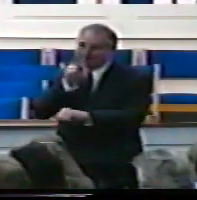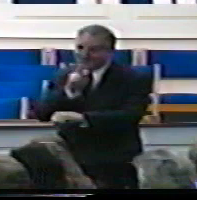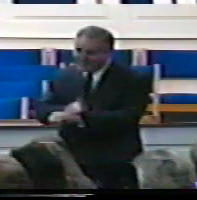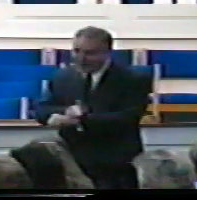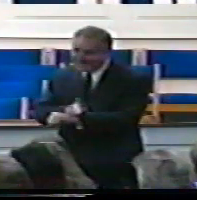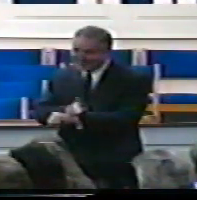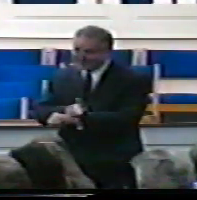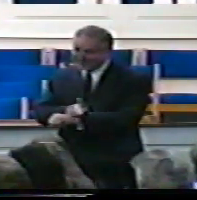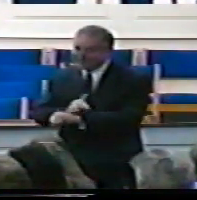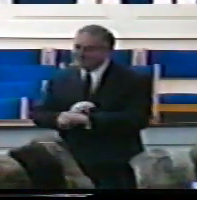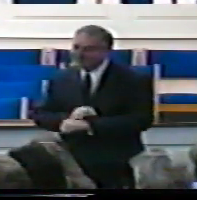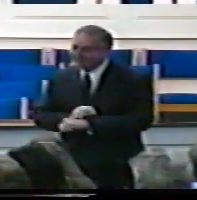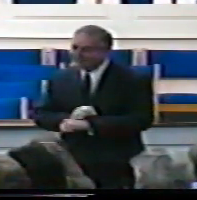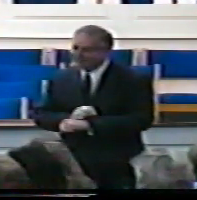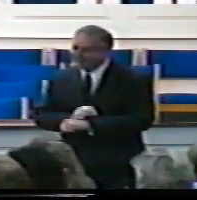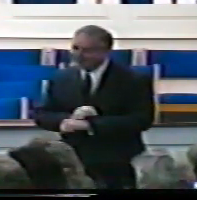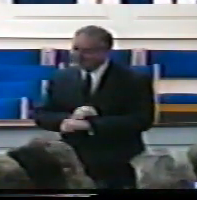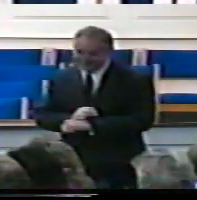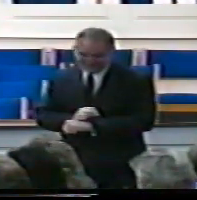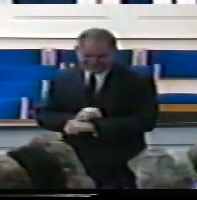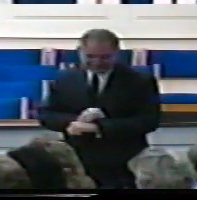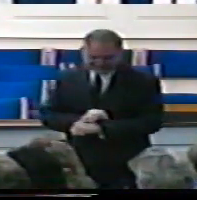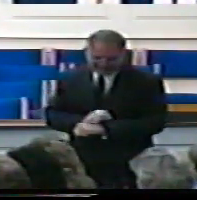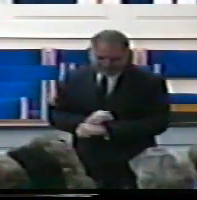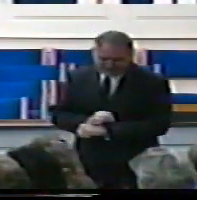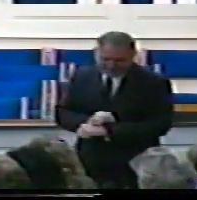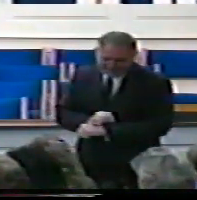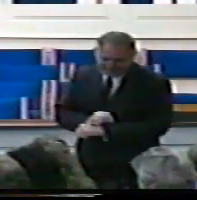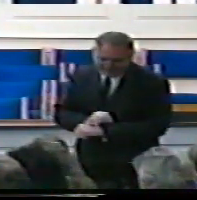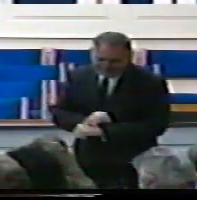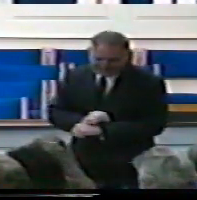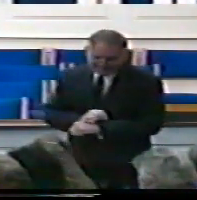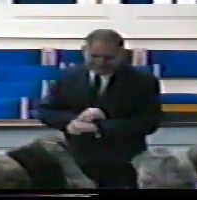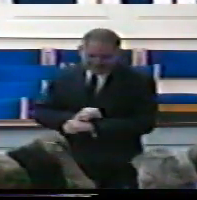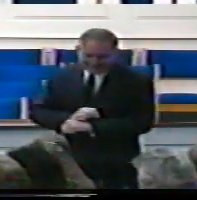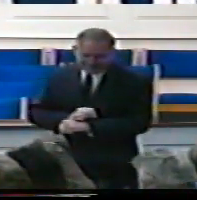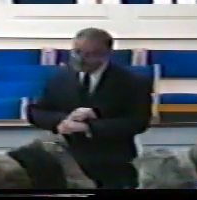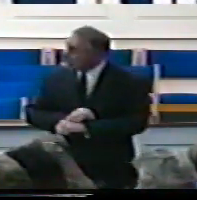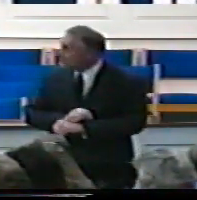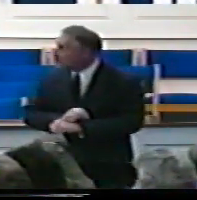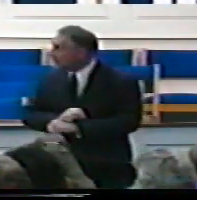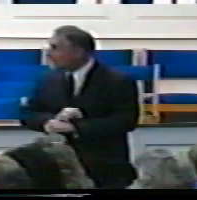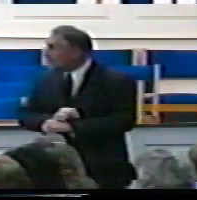sorry. Just let me run on. Let me chase this rabbit for a sec. It's a good rabbit. We'll catch it. We'll stew it. You'll love it.